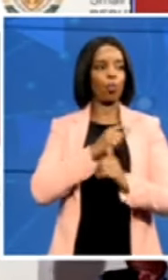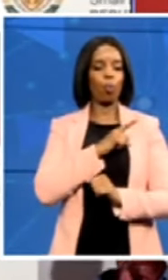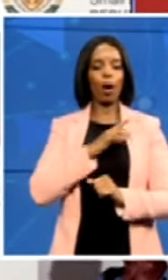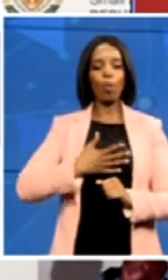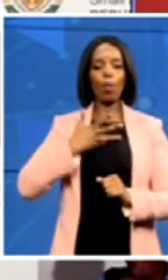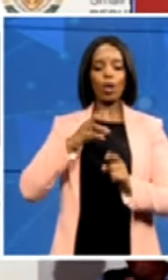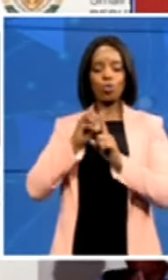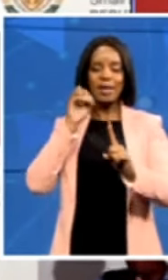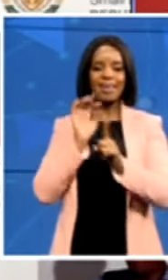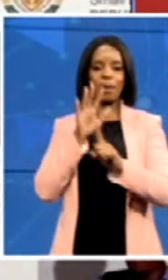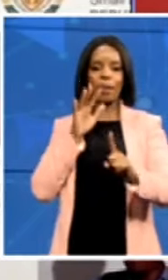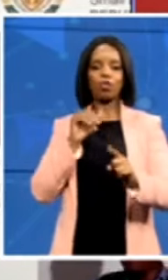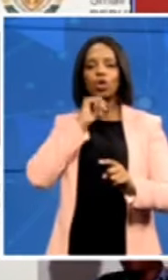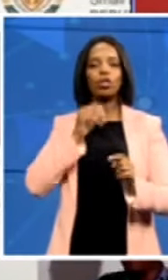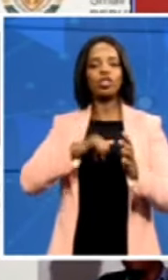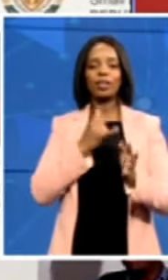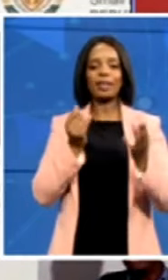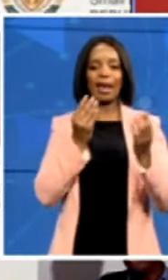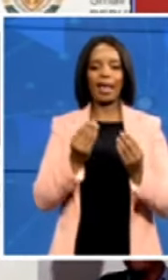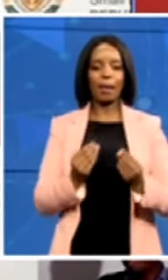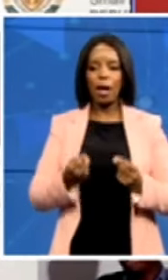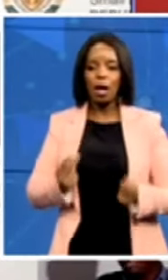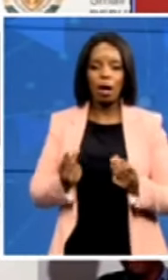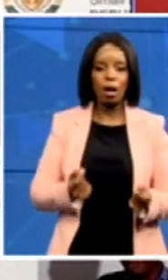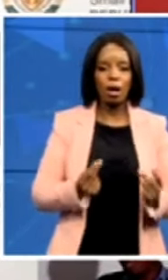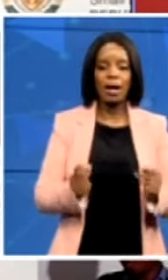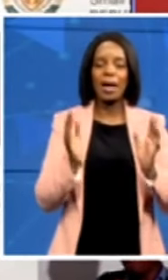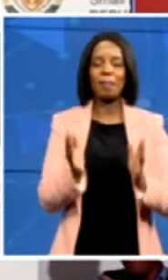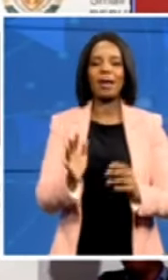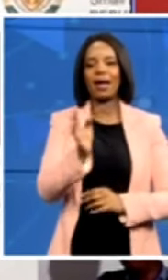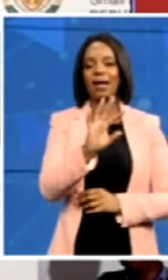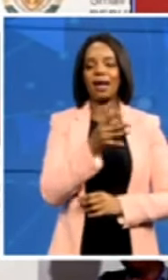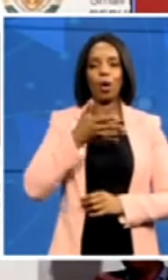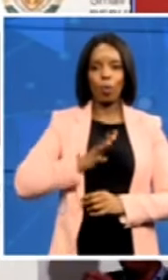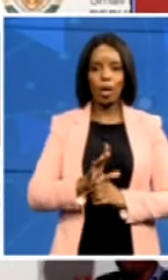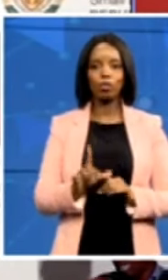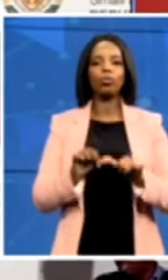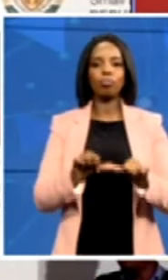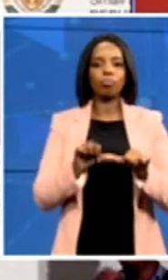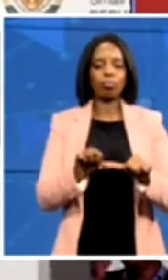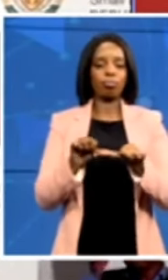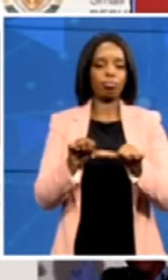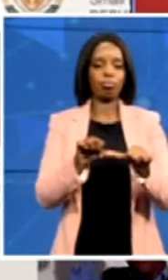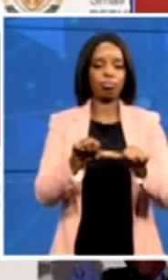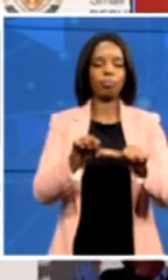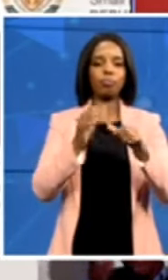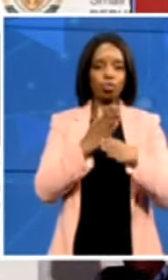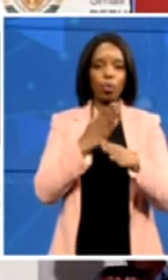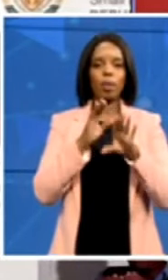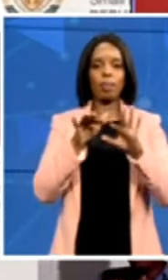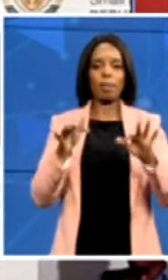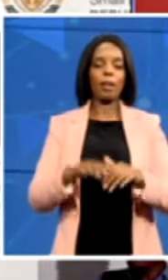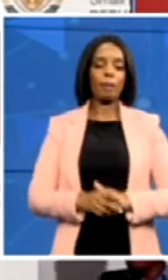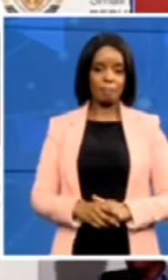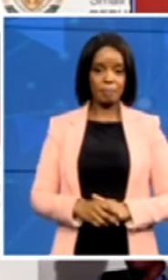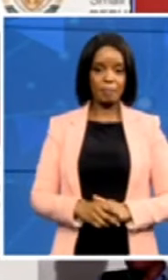run. We want to make sure that the sustainability on the jobs that we are creating. Hence, government came up with an economic reconstruction and recovery